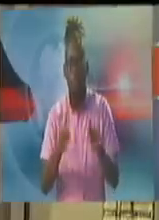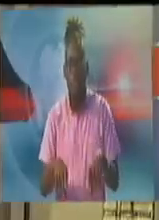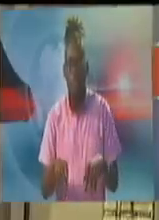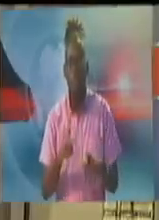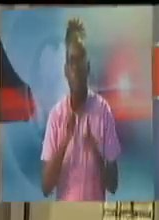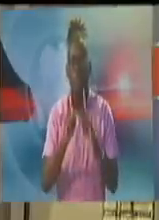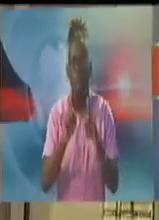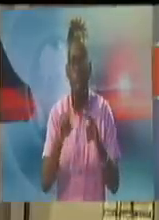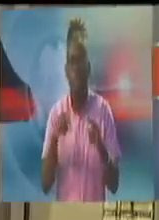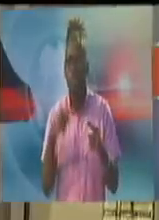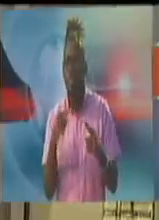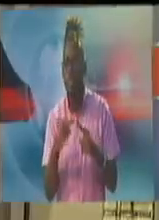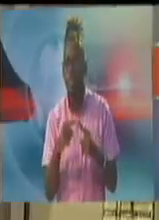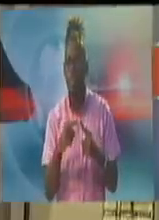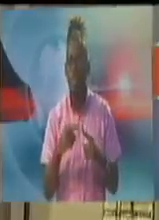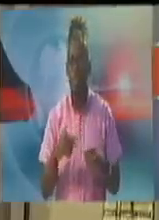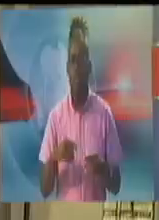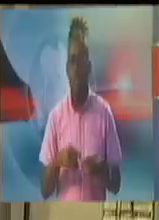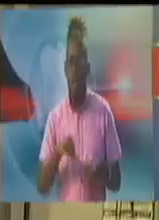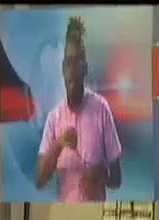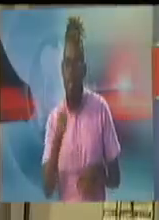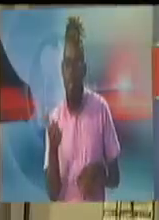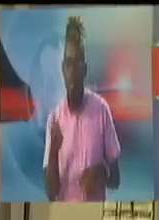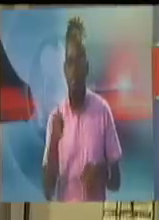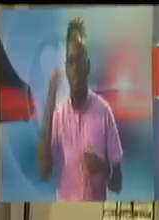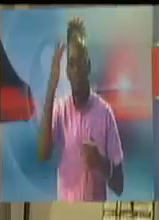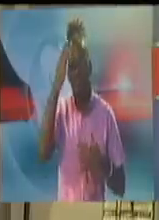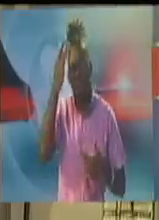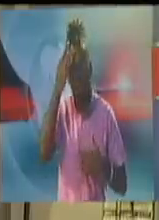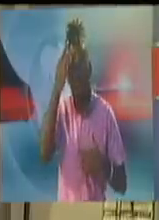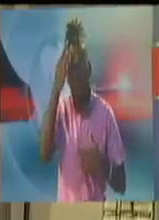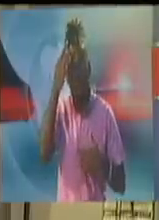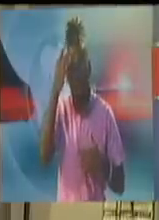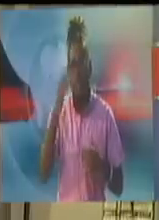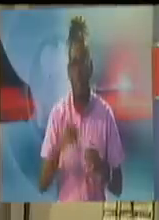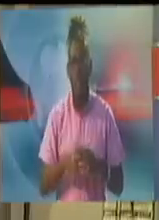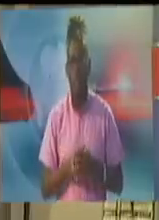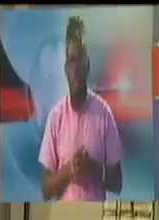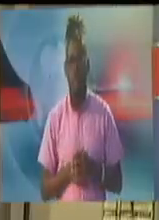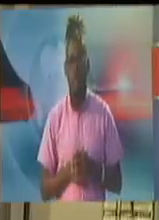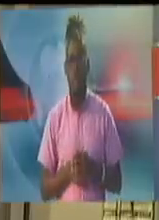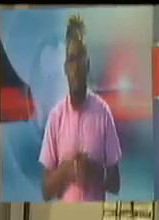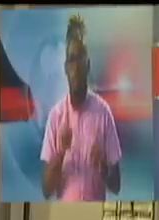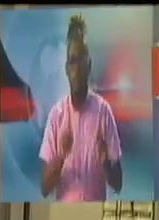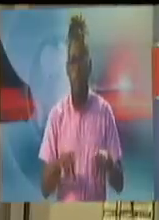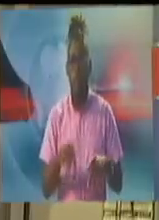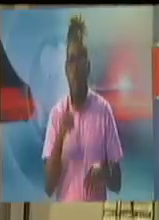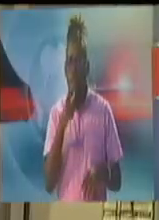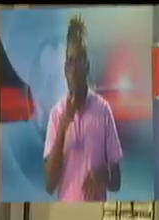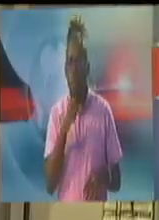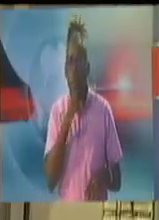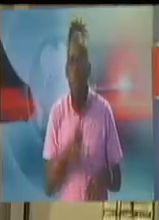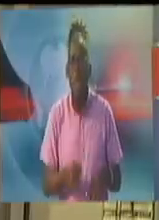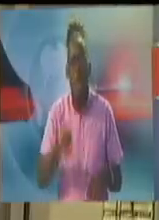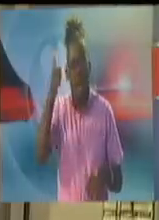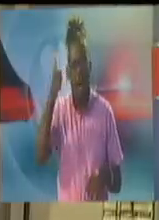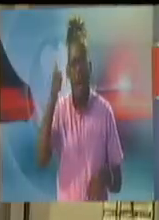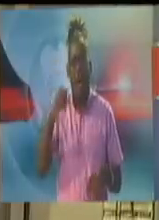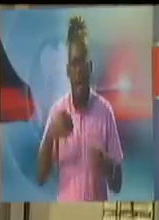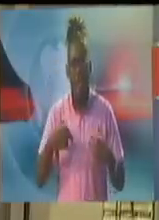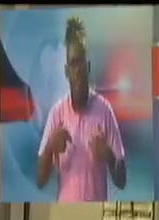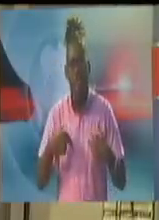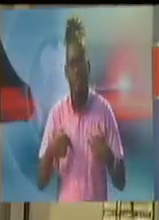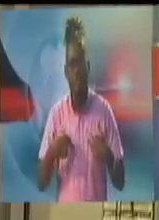component, because most people who die of COVID are the elderly with non-communicable diseases. So that is on for Friday,